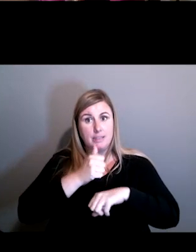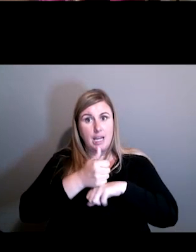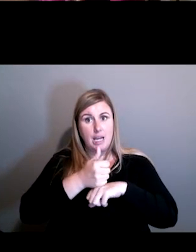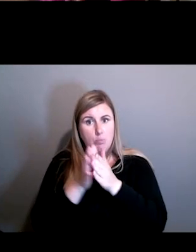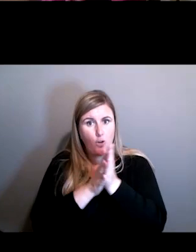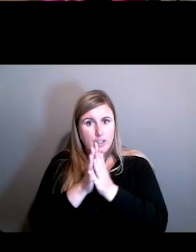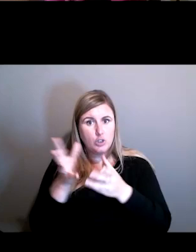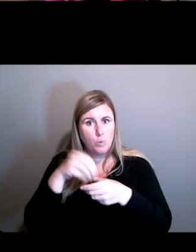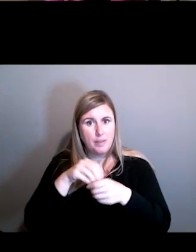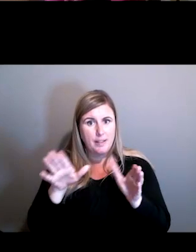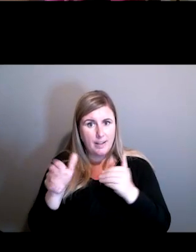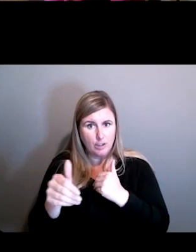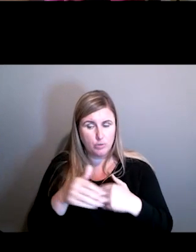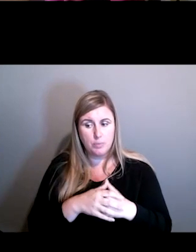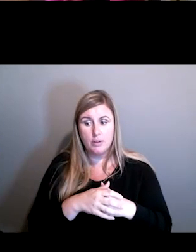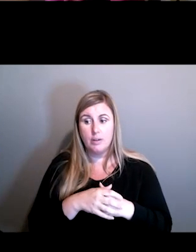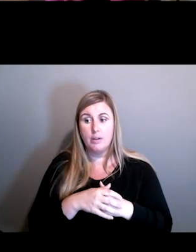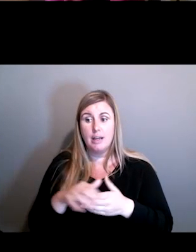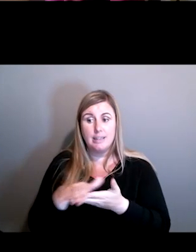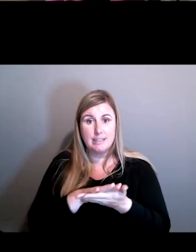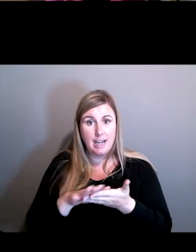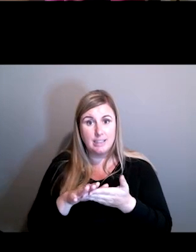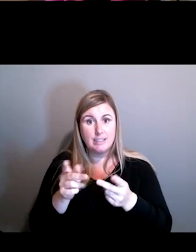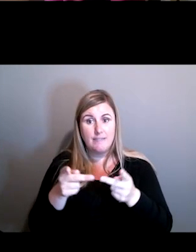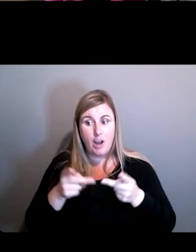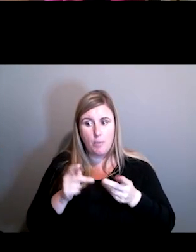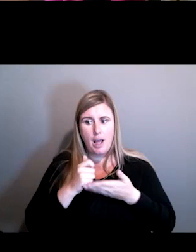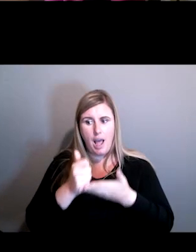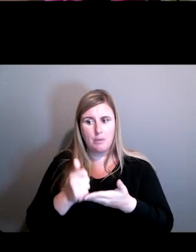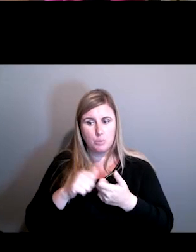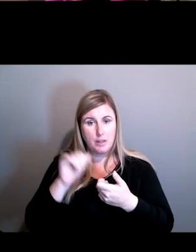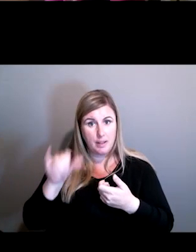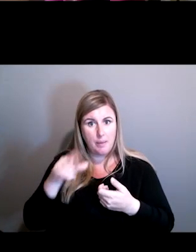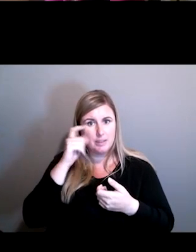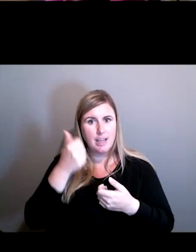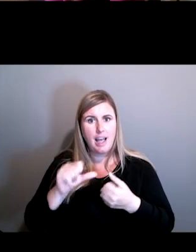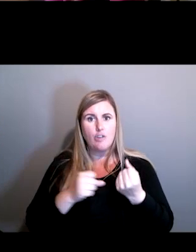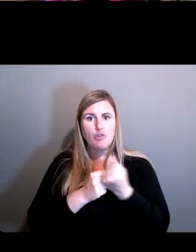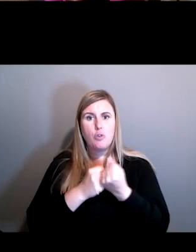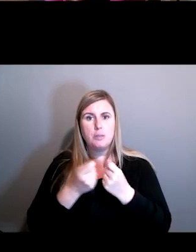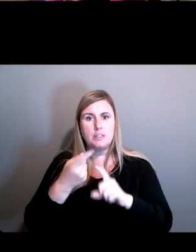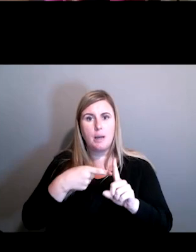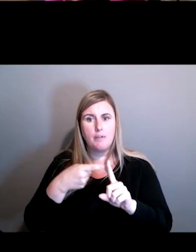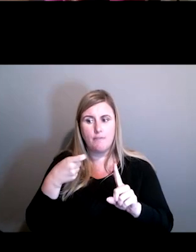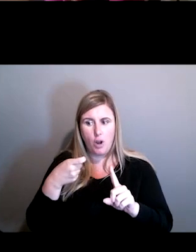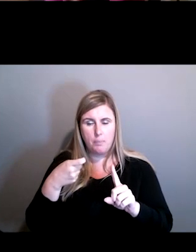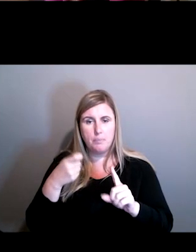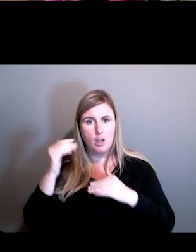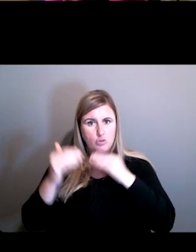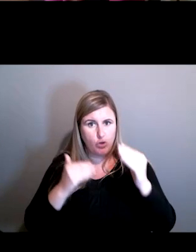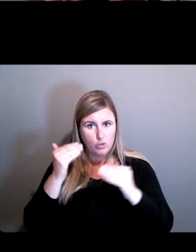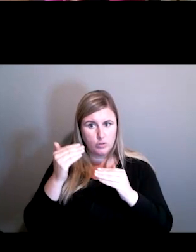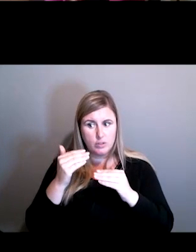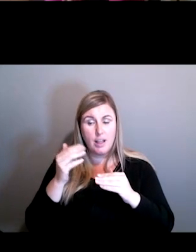that classroom. A sanitized environment helps with that because any reinforcement is coming from the adults. This will